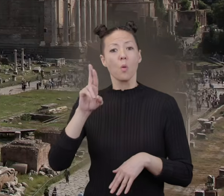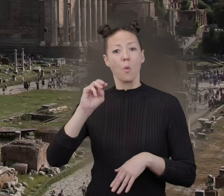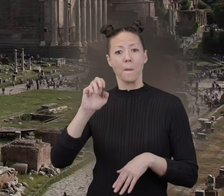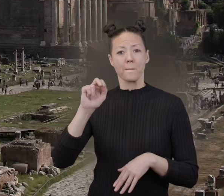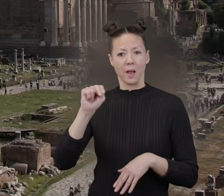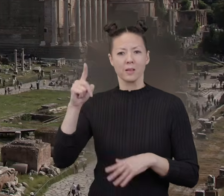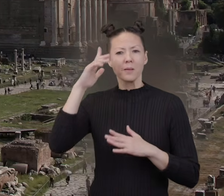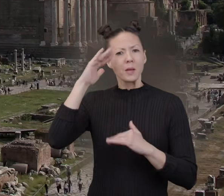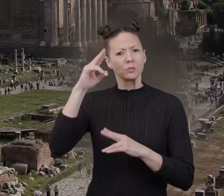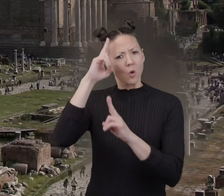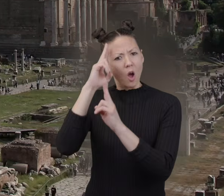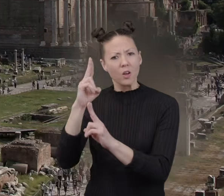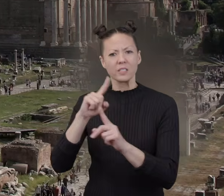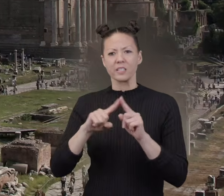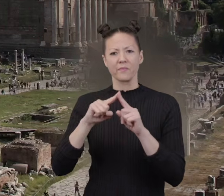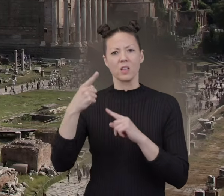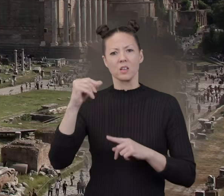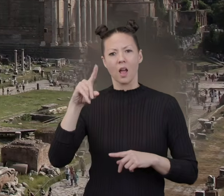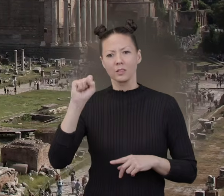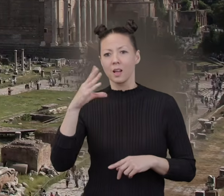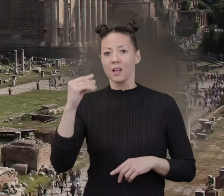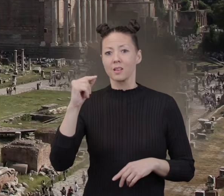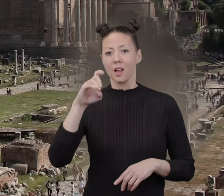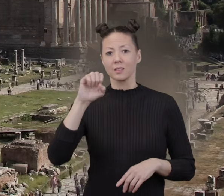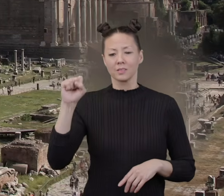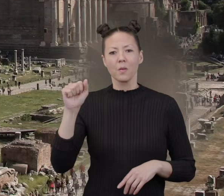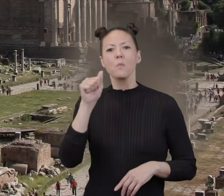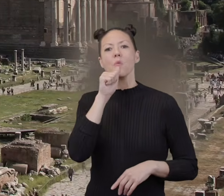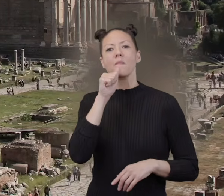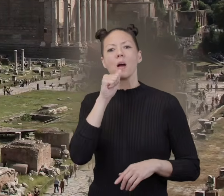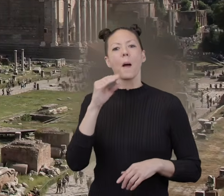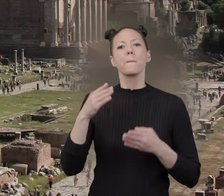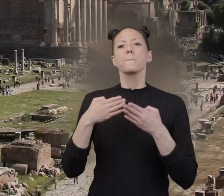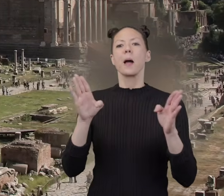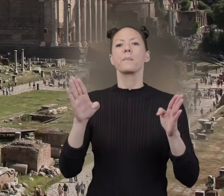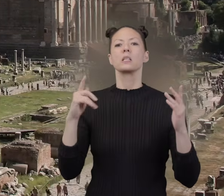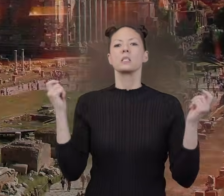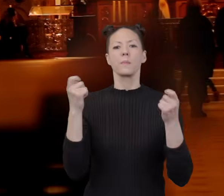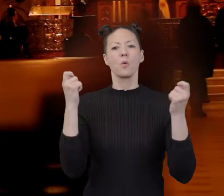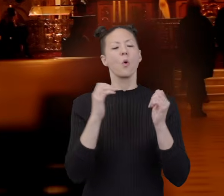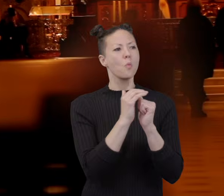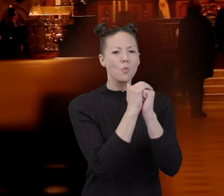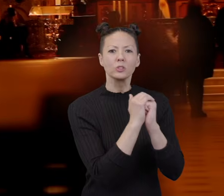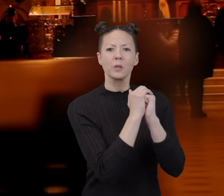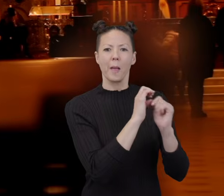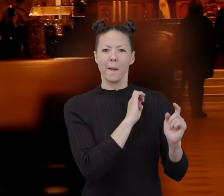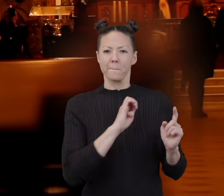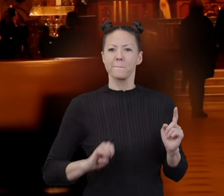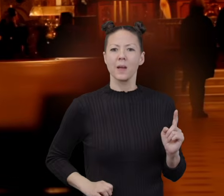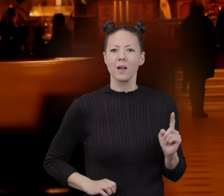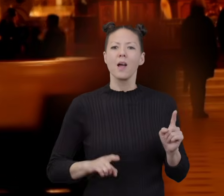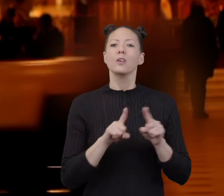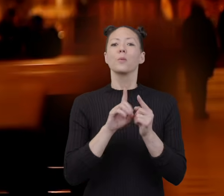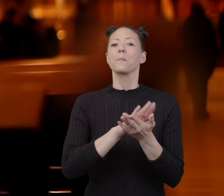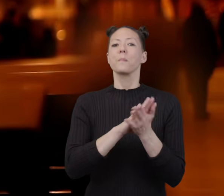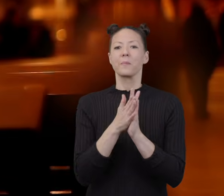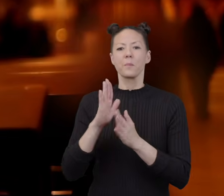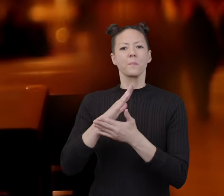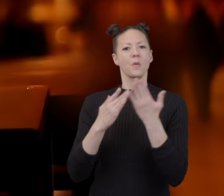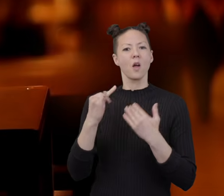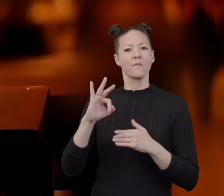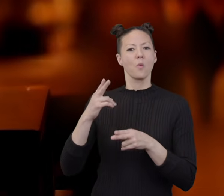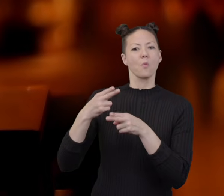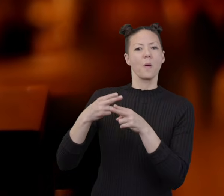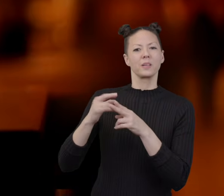were expected to honor different gods and goddesses in private and public ceremonies. Worship of the emperor also became part